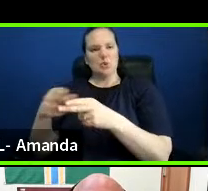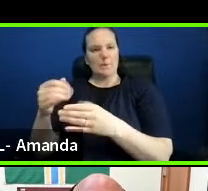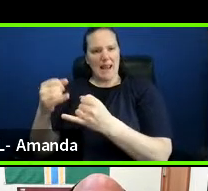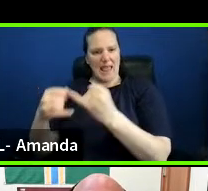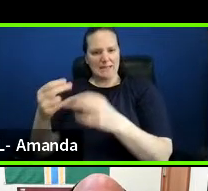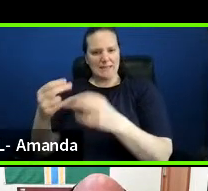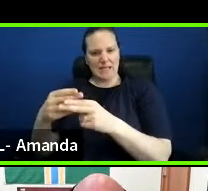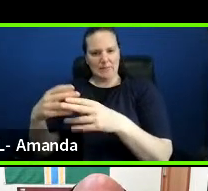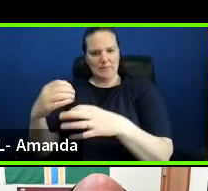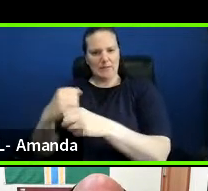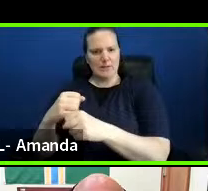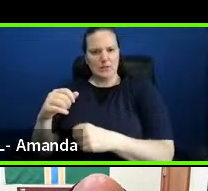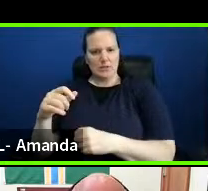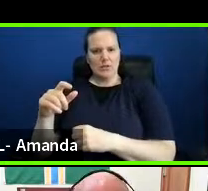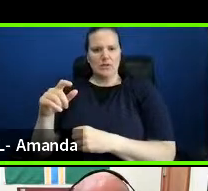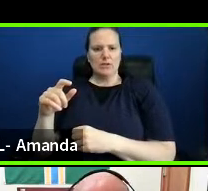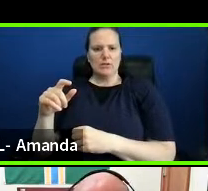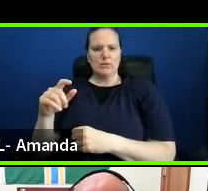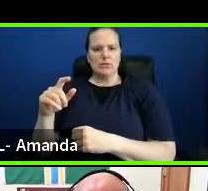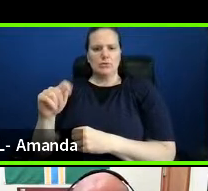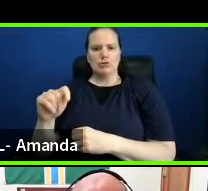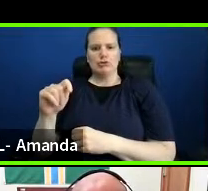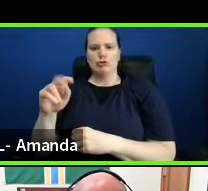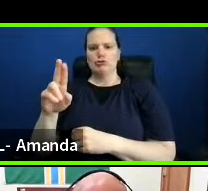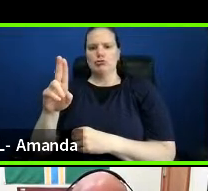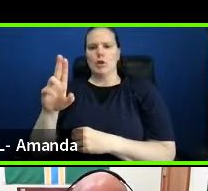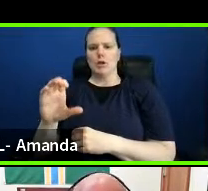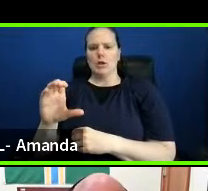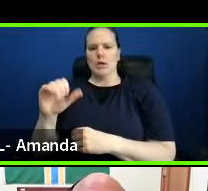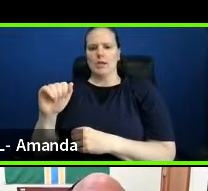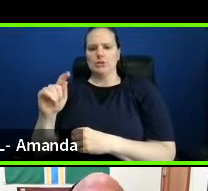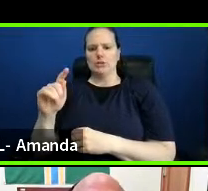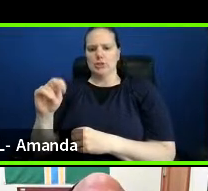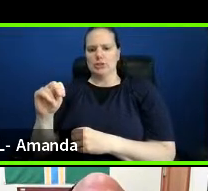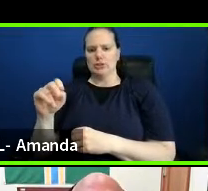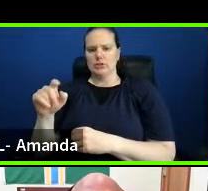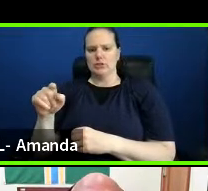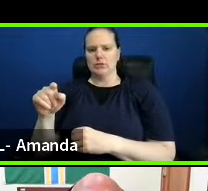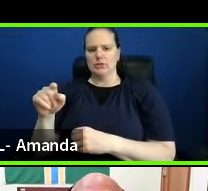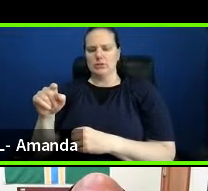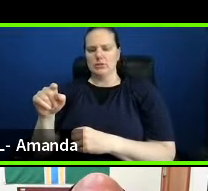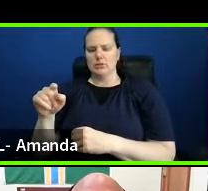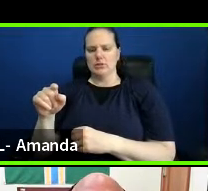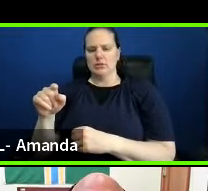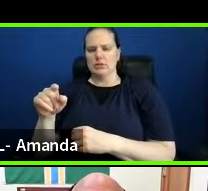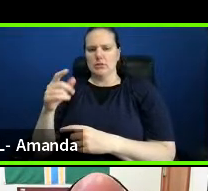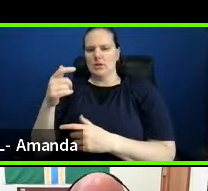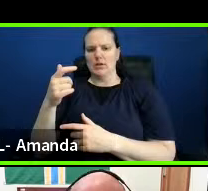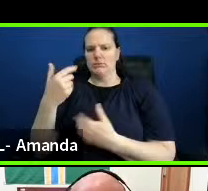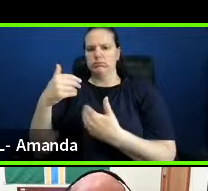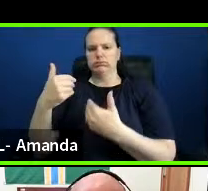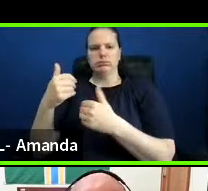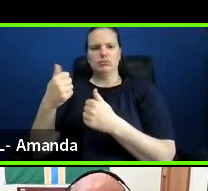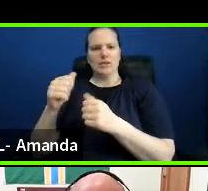is remarkable to me how often I have to spell homes for people. Yeah,